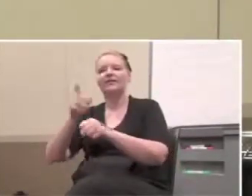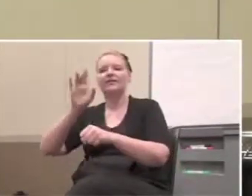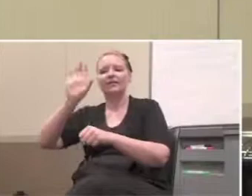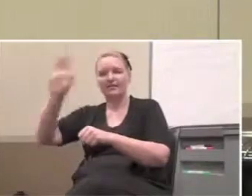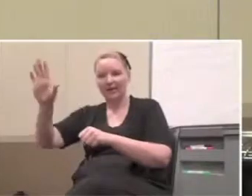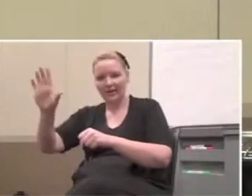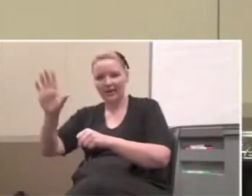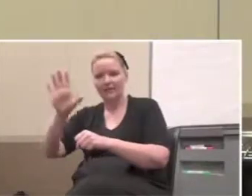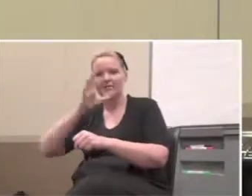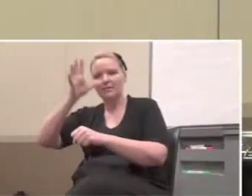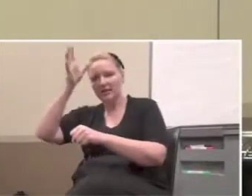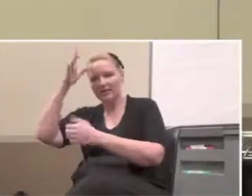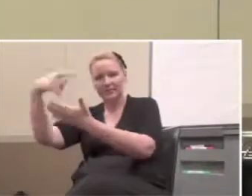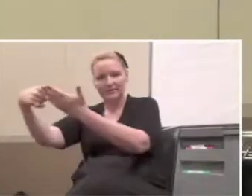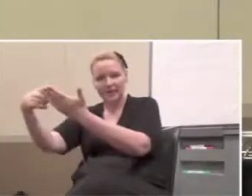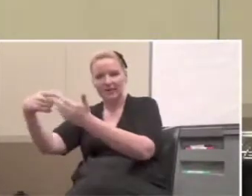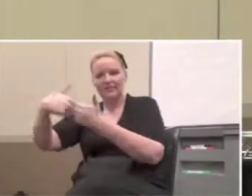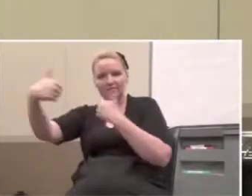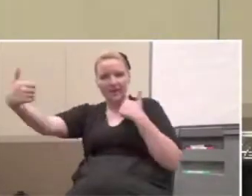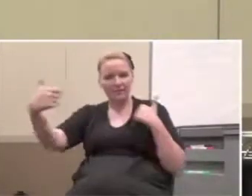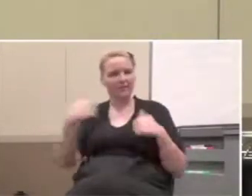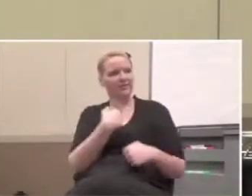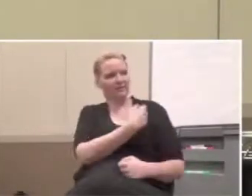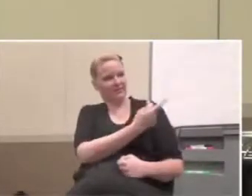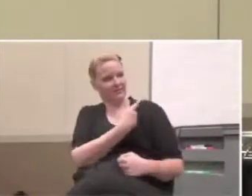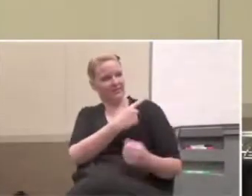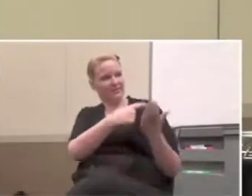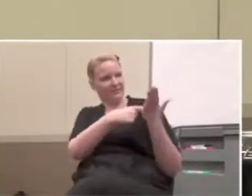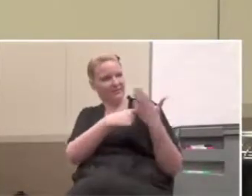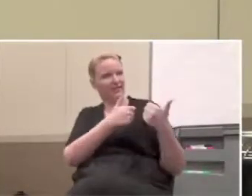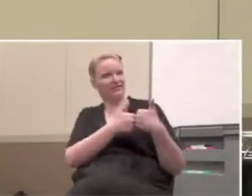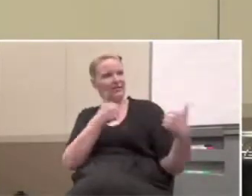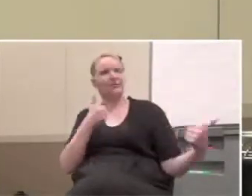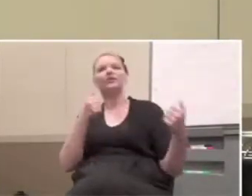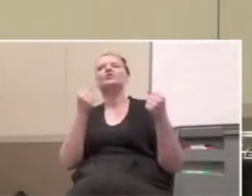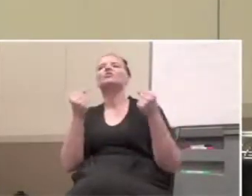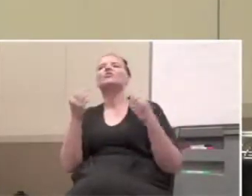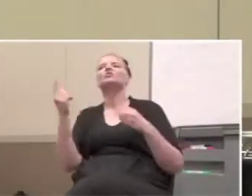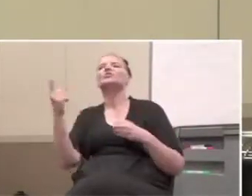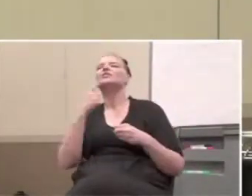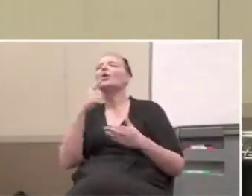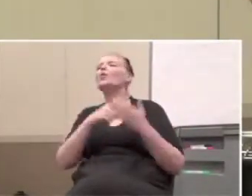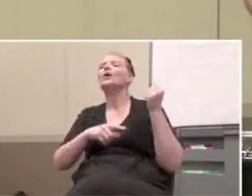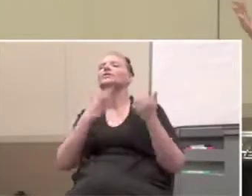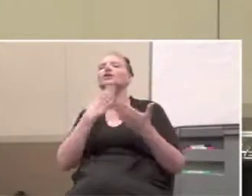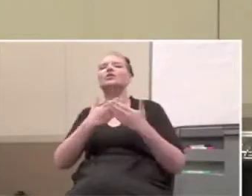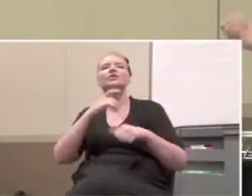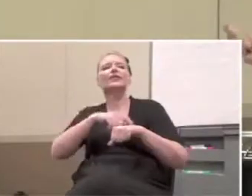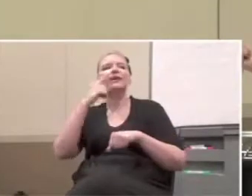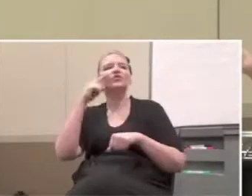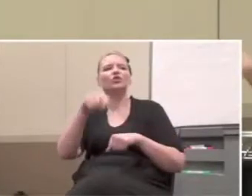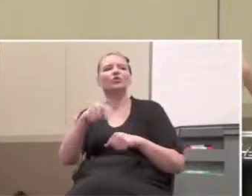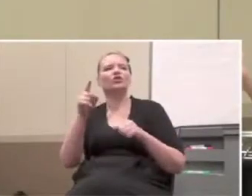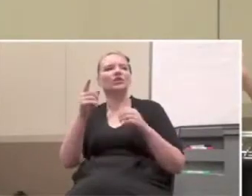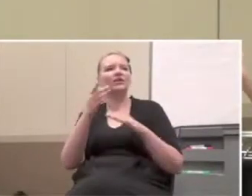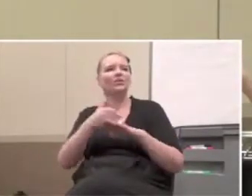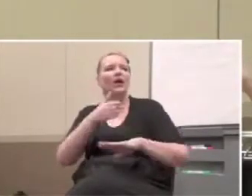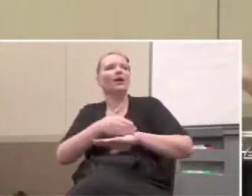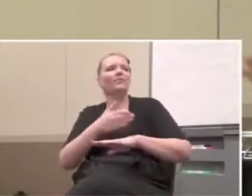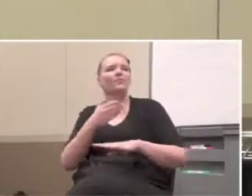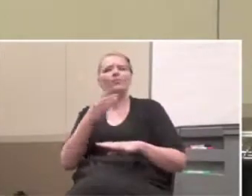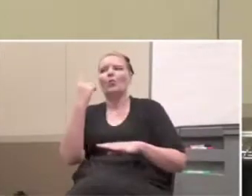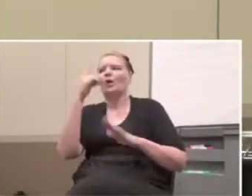I speaking about our situation. And I said, what would be a good time for you? And she only went up a half an hour, which I thought was really